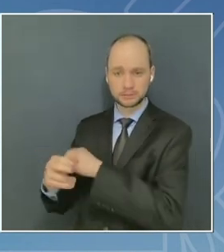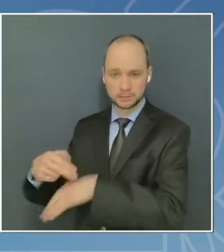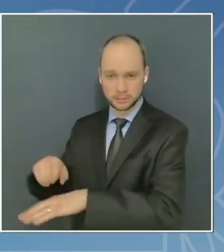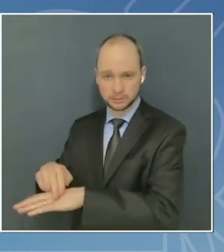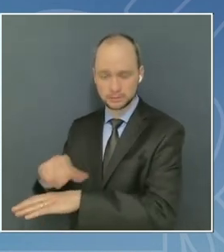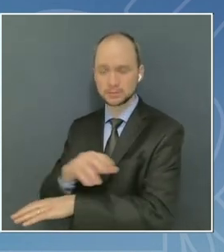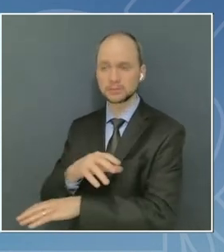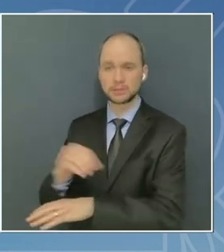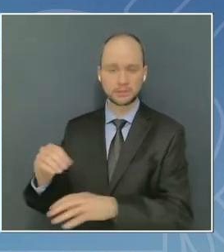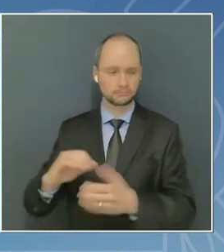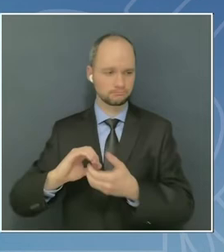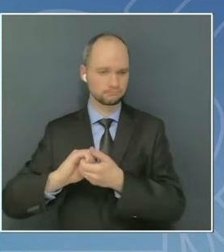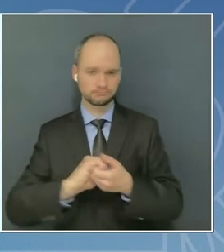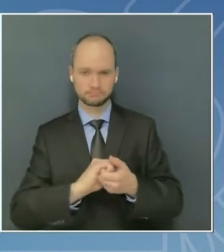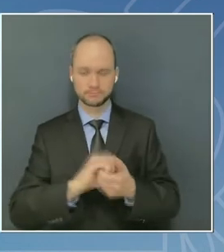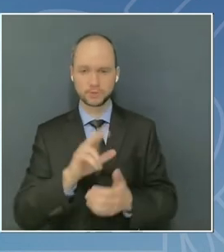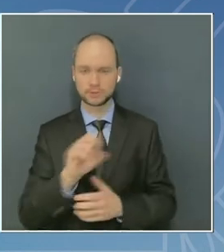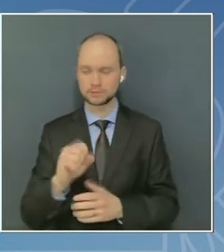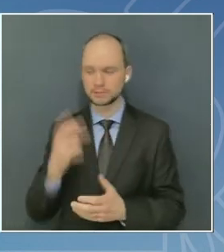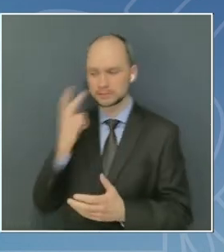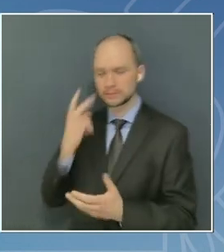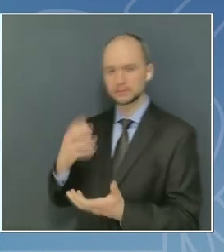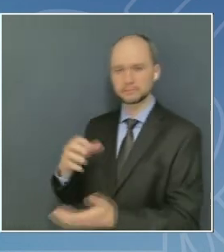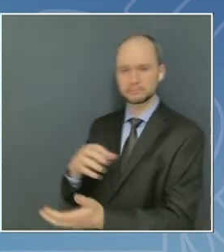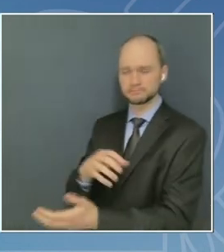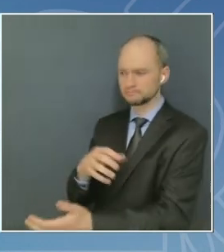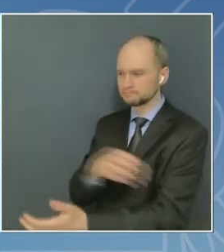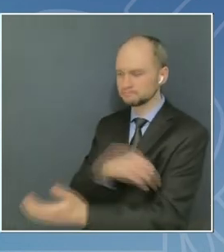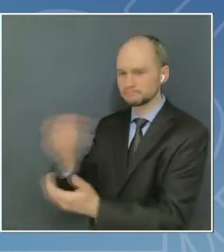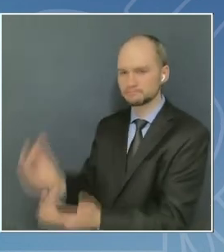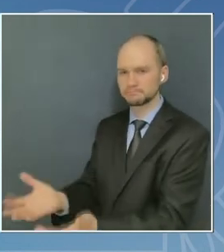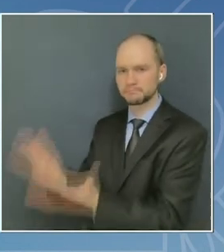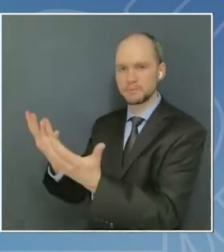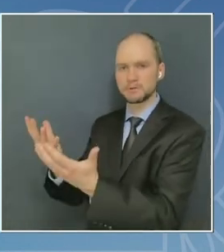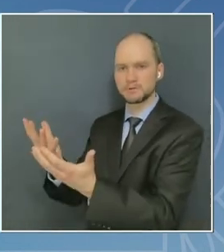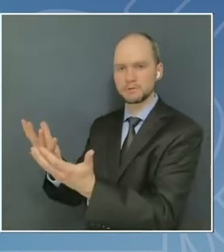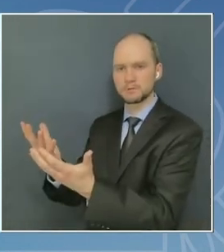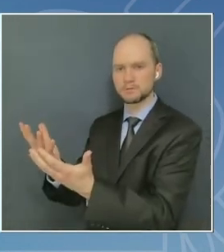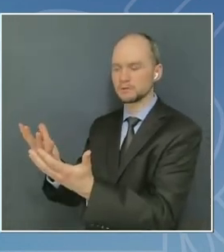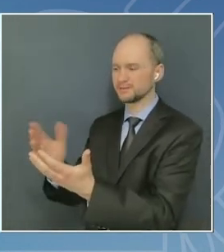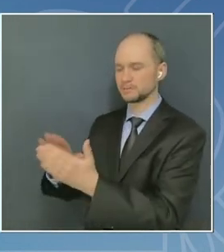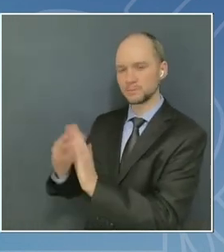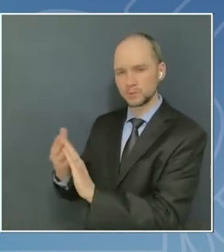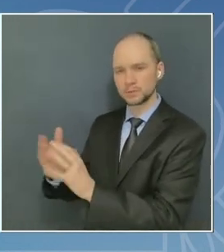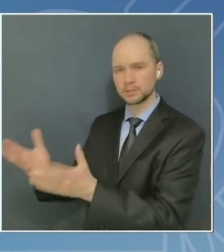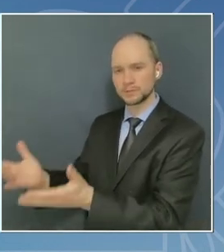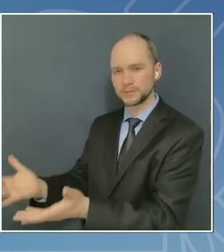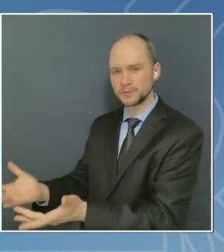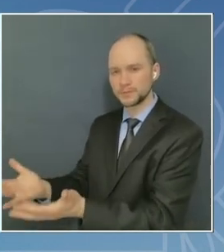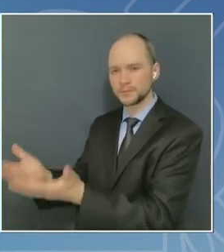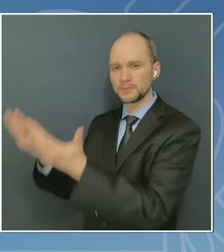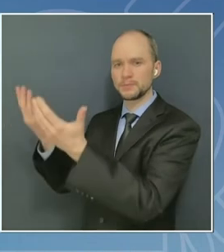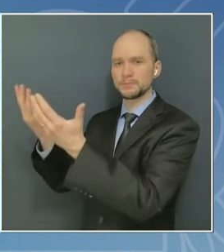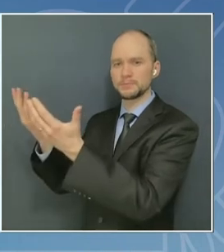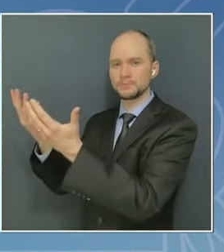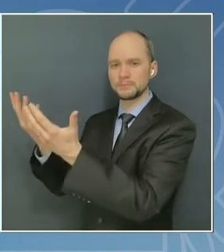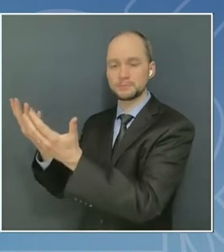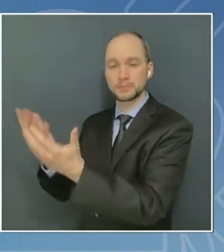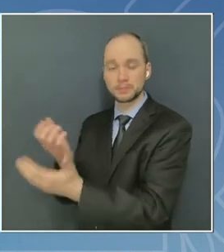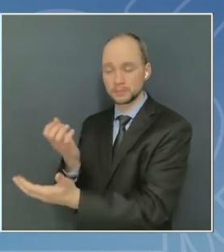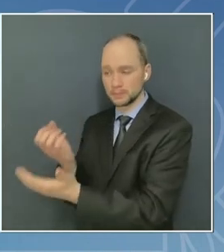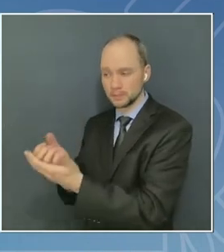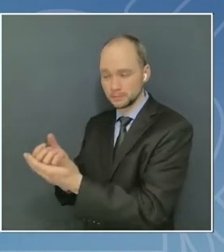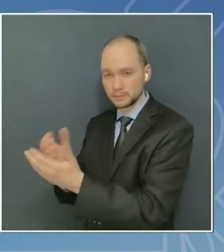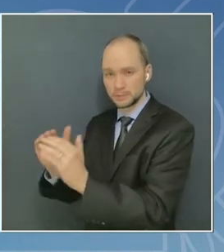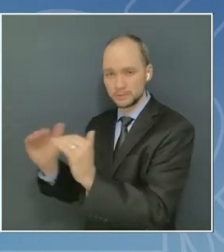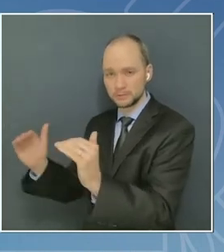for empowerment and ways to lift up communities, particularly at the economic and commercial